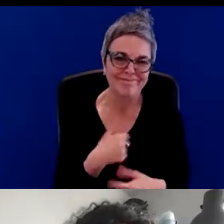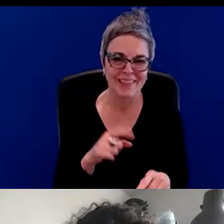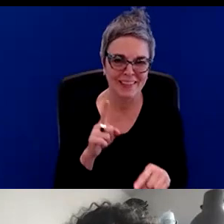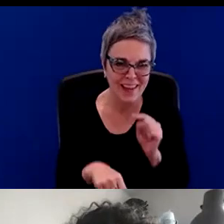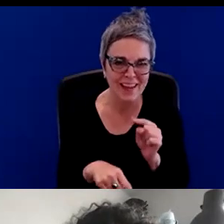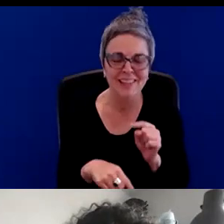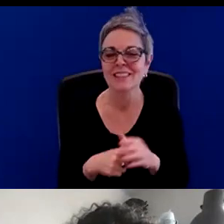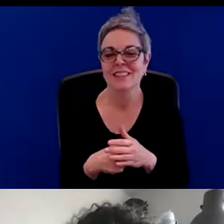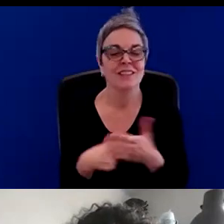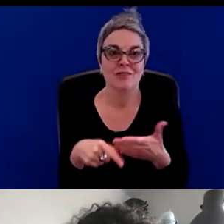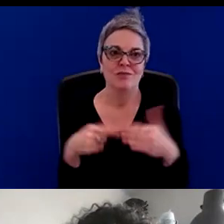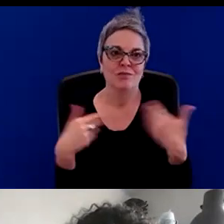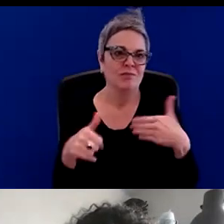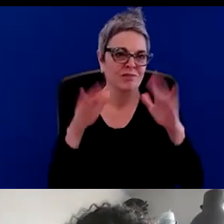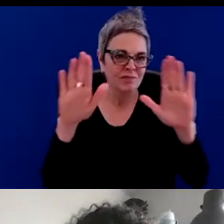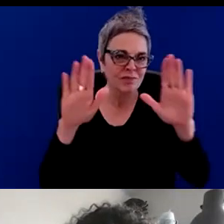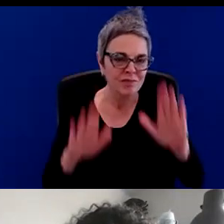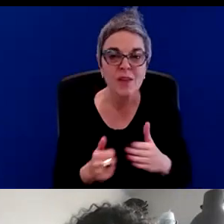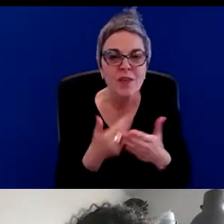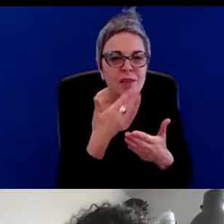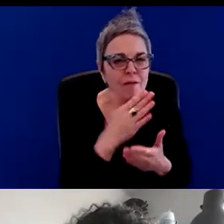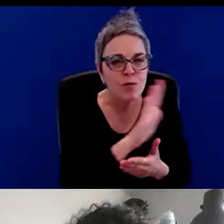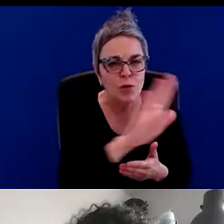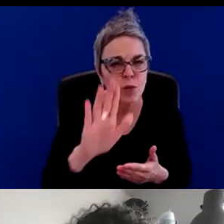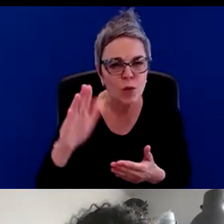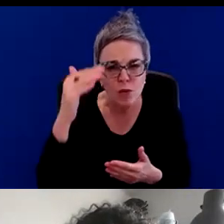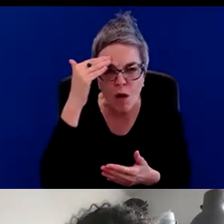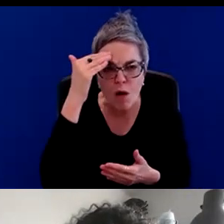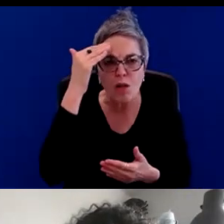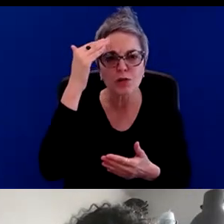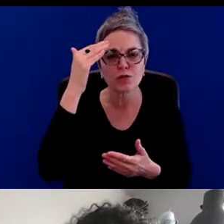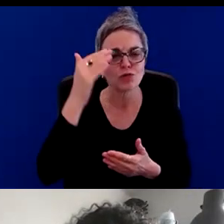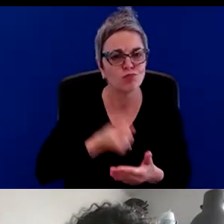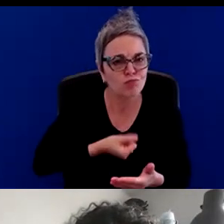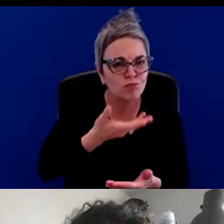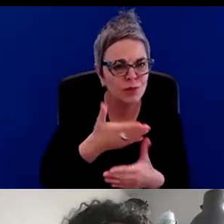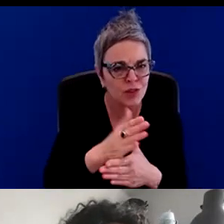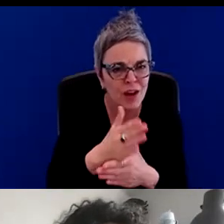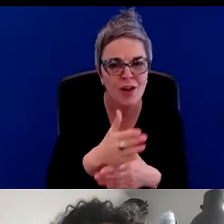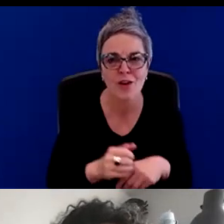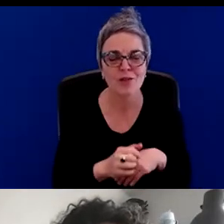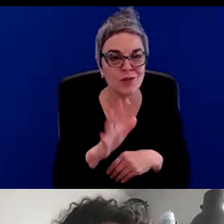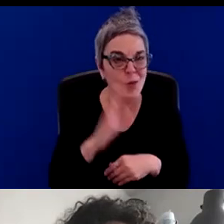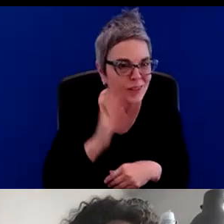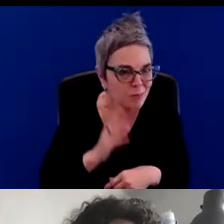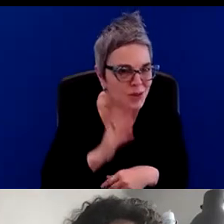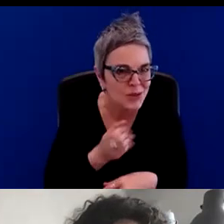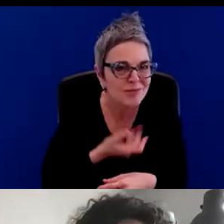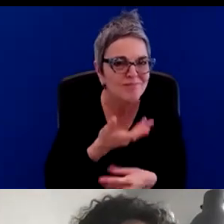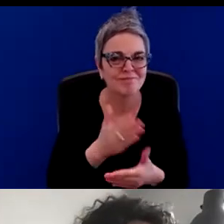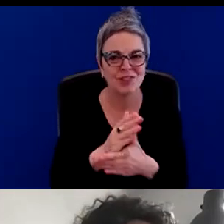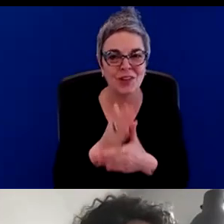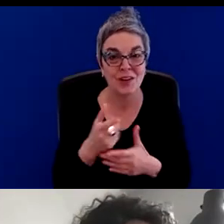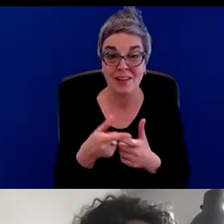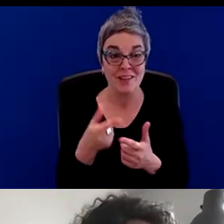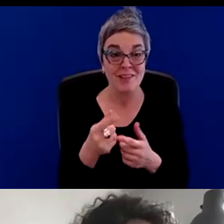for sharing your experiences and your work with us. I was honestly nodding my head like this the whole time as you were speaking, and I wanted to just be like,